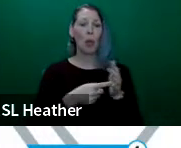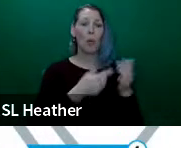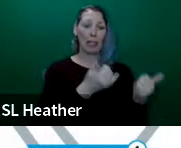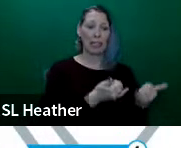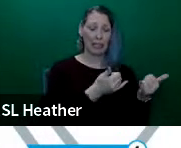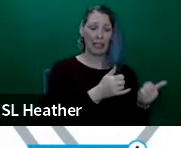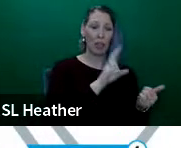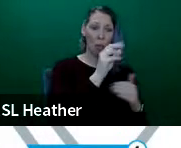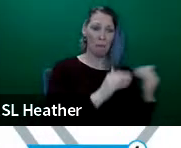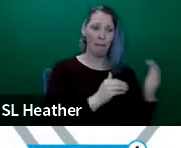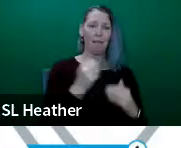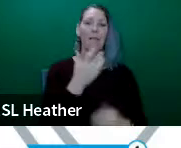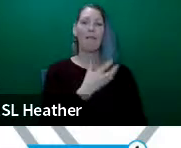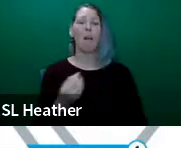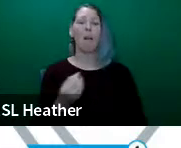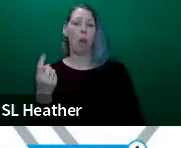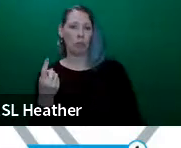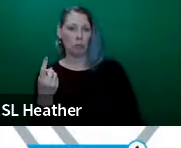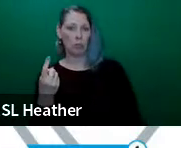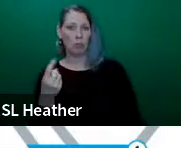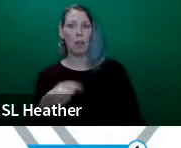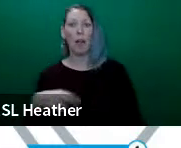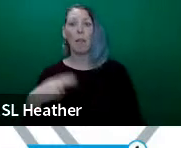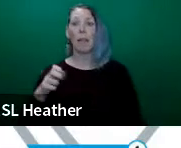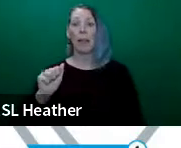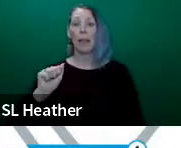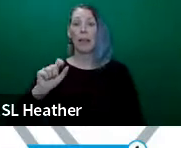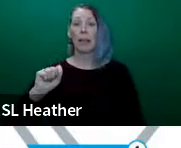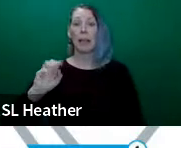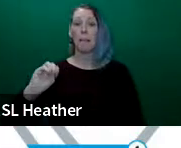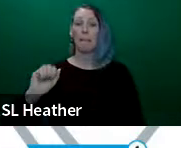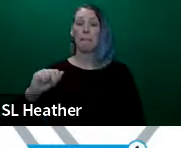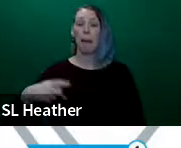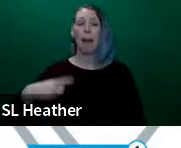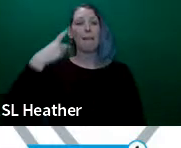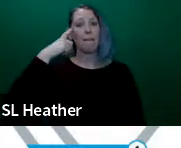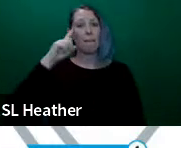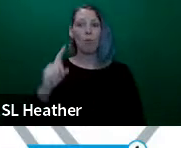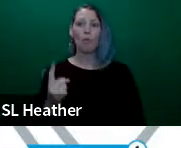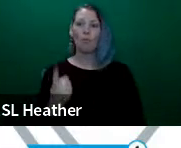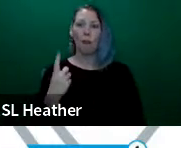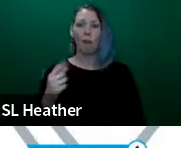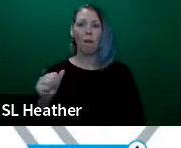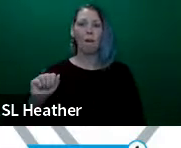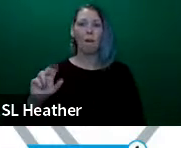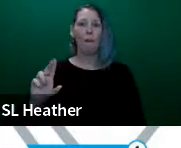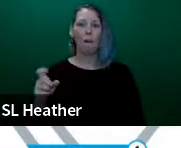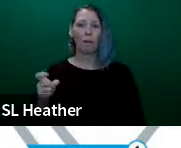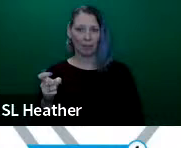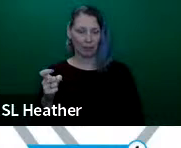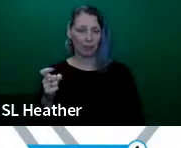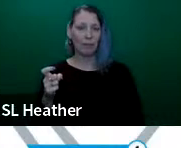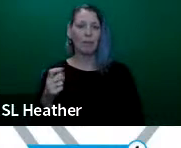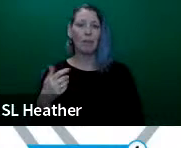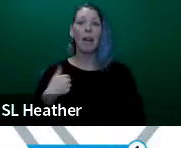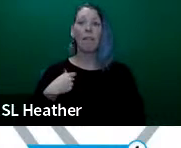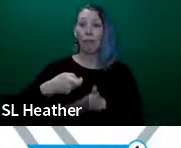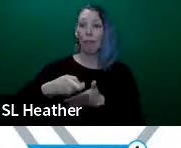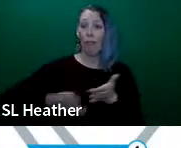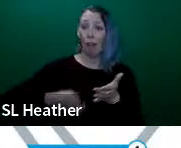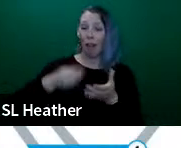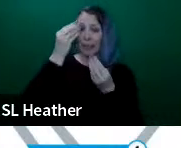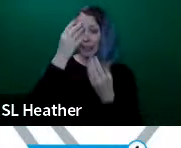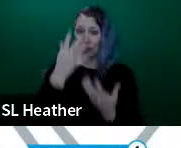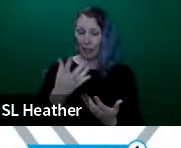no build and one scenario. And then the heat maps over on the right-hand side are for the one auxiliary lane scenario. We have costs